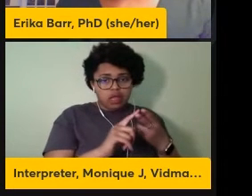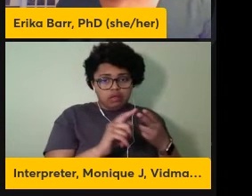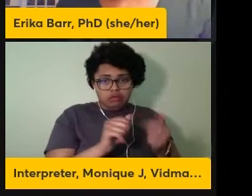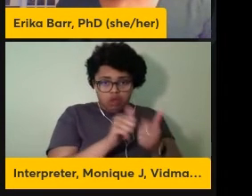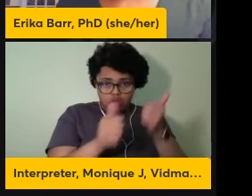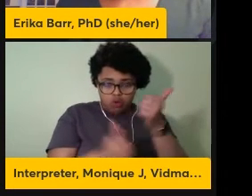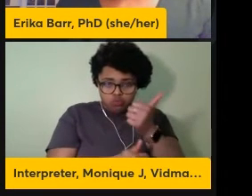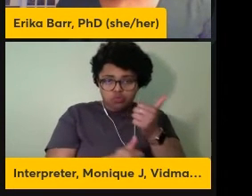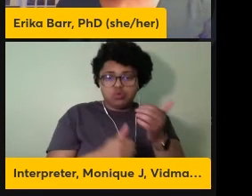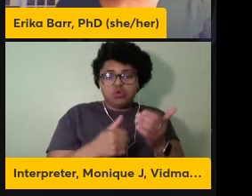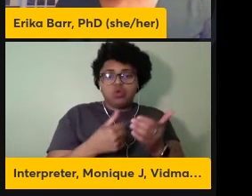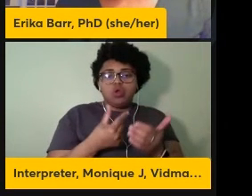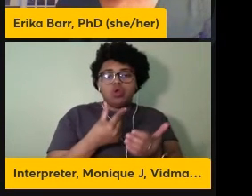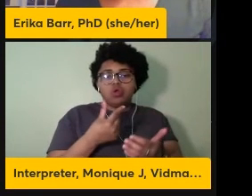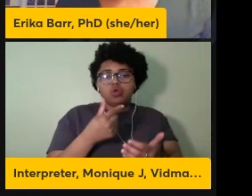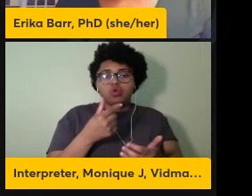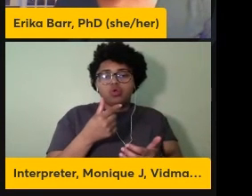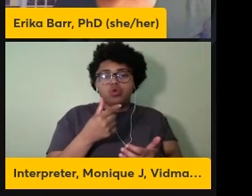program.